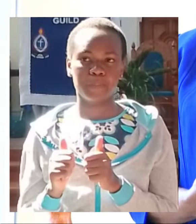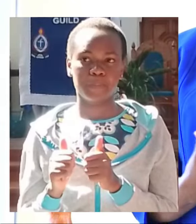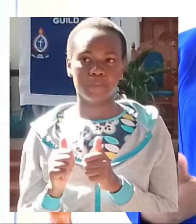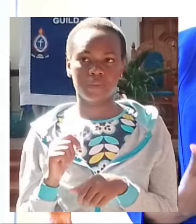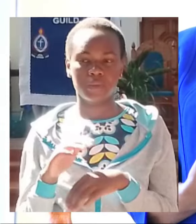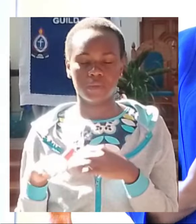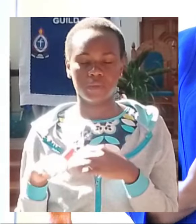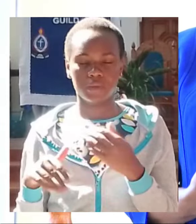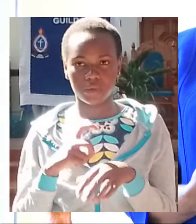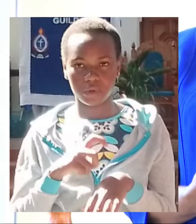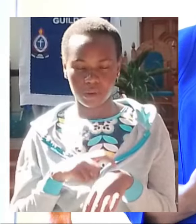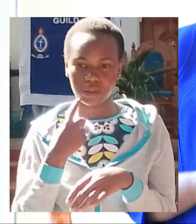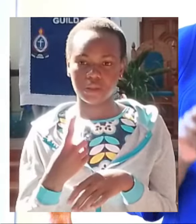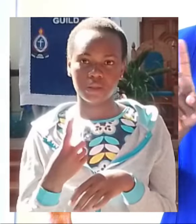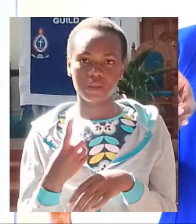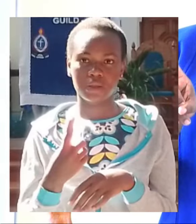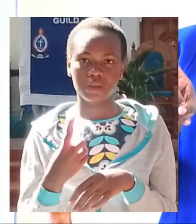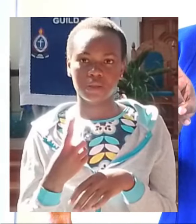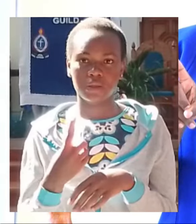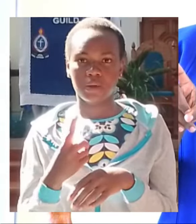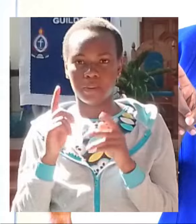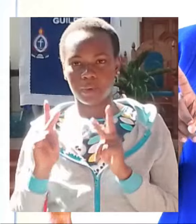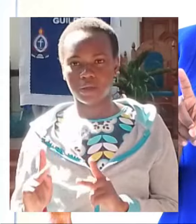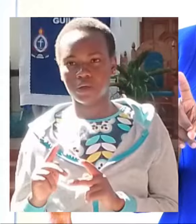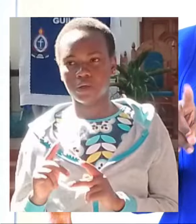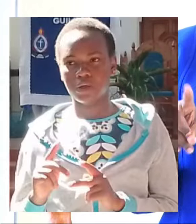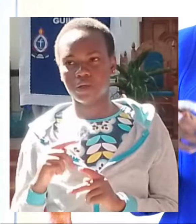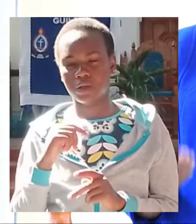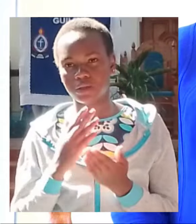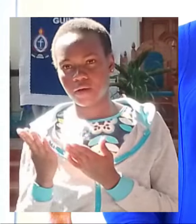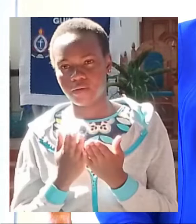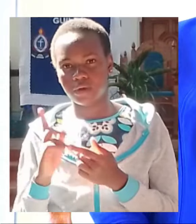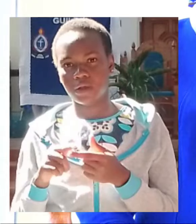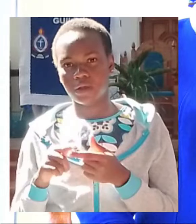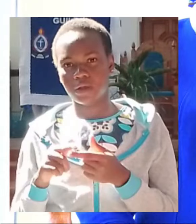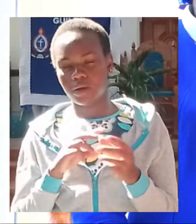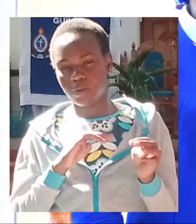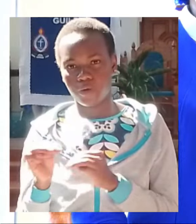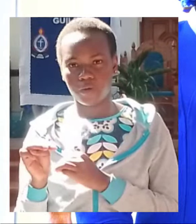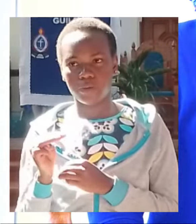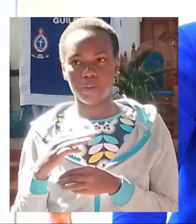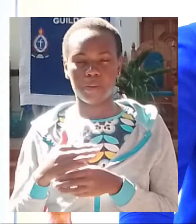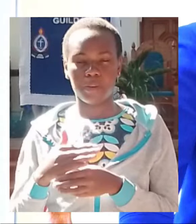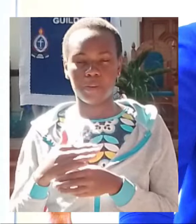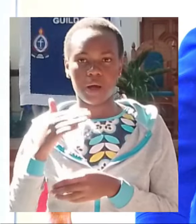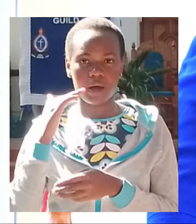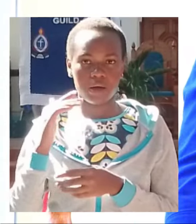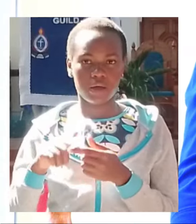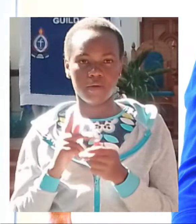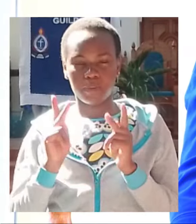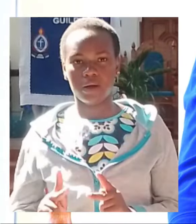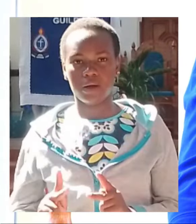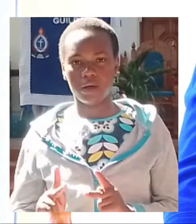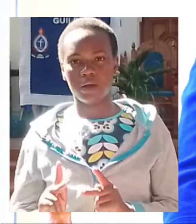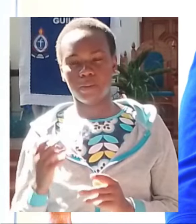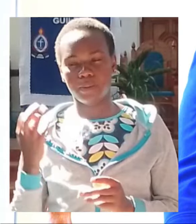How many times have we said, if so and so is leading the service, wacha nitoke niende kwa nyumba. If so and so is the one who